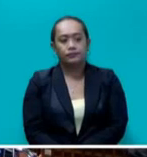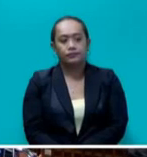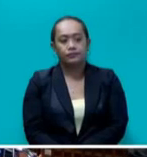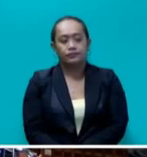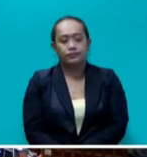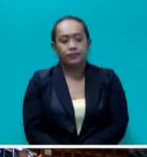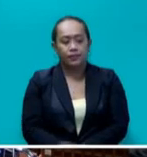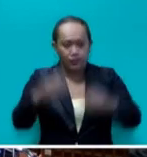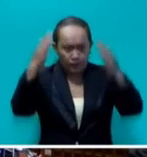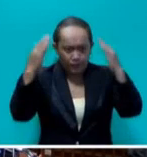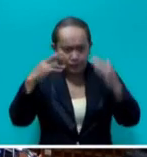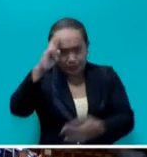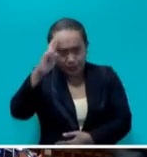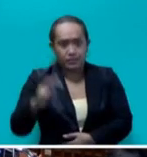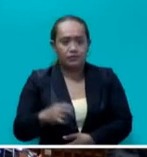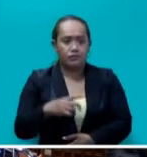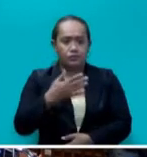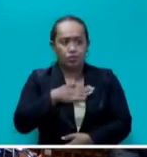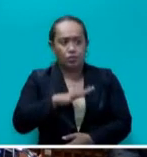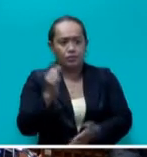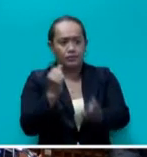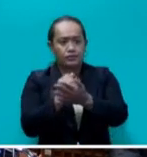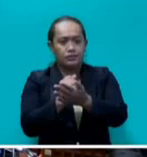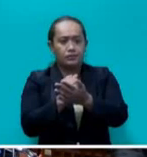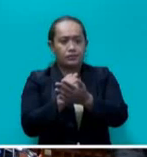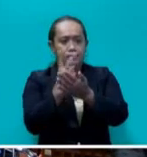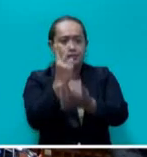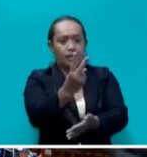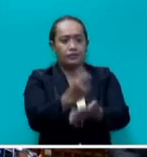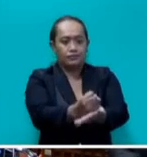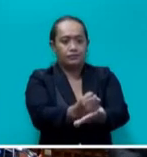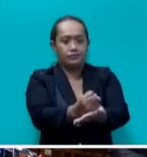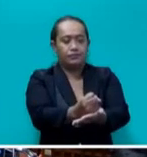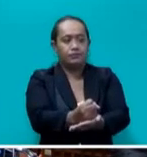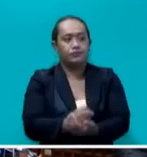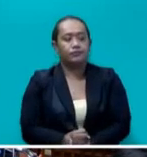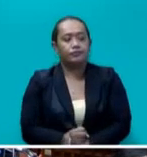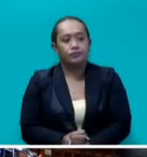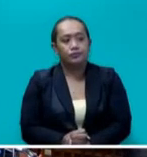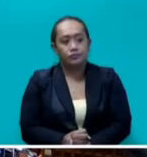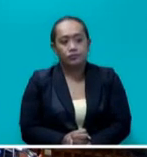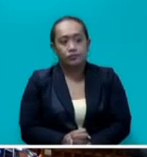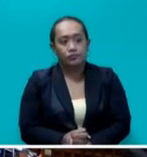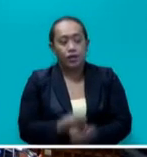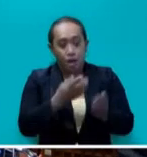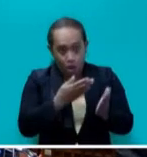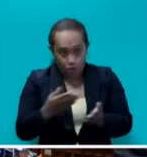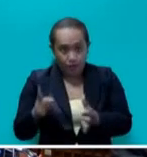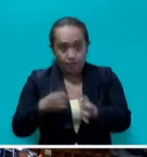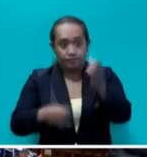Mr. Speaker, sir, I beg to stand on the motion. I now call upon the Honourable Attorney General and Minister for